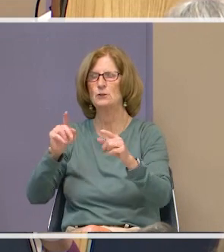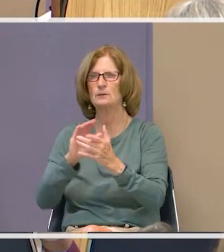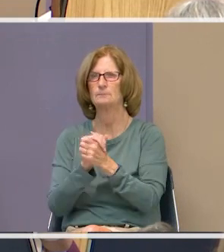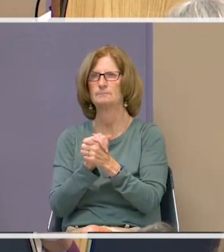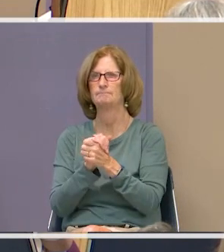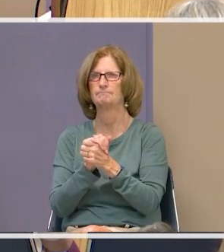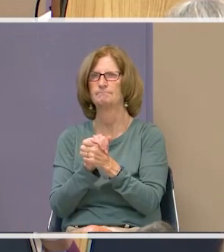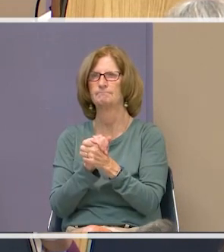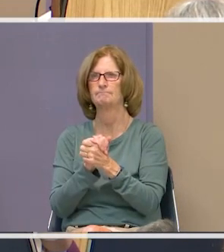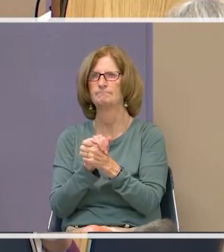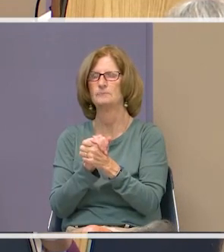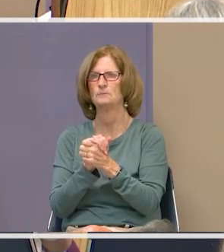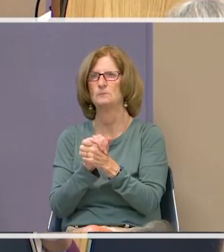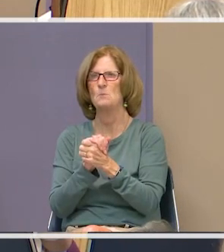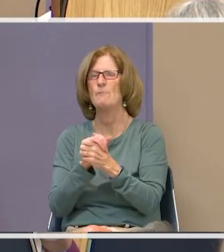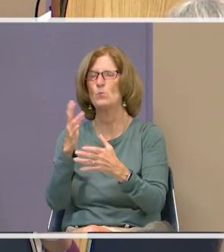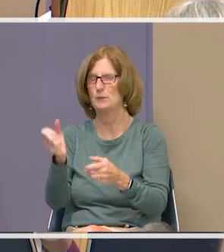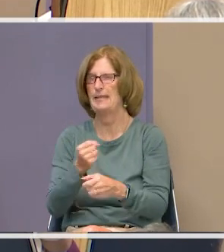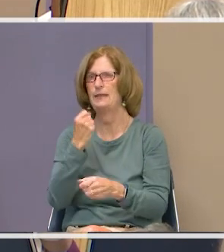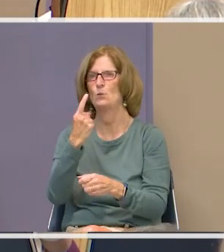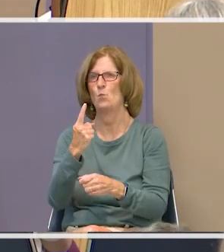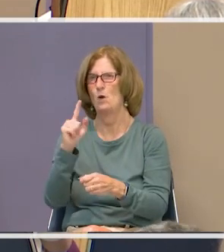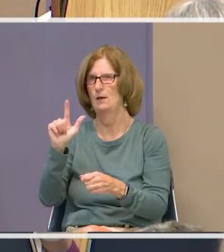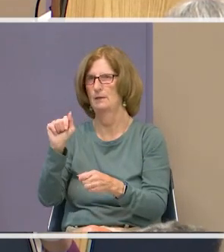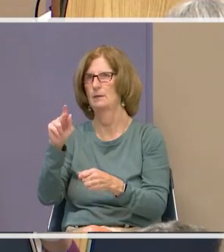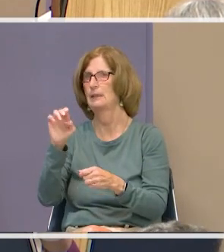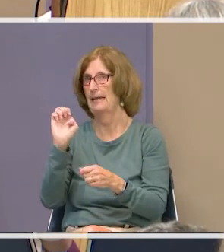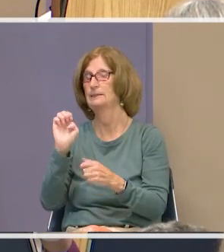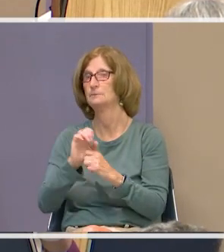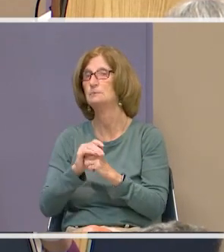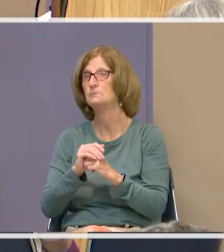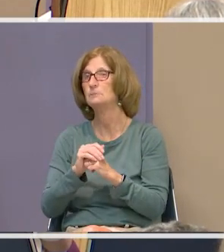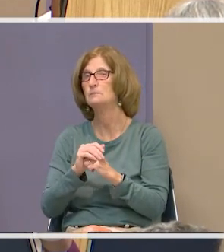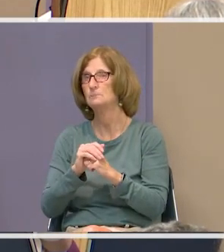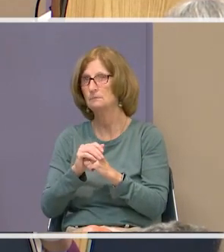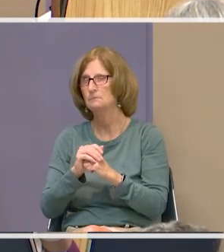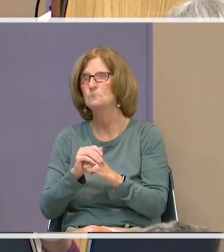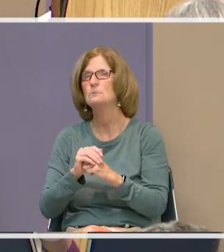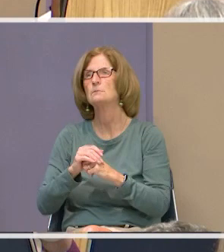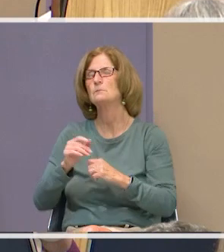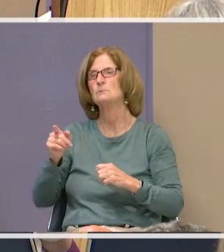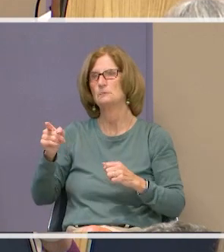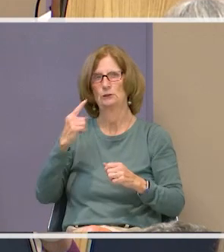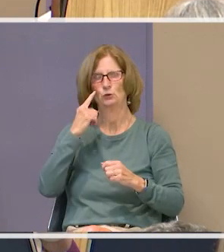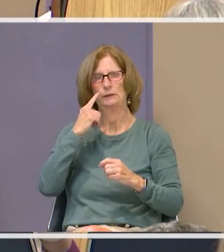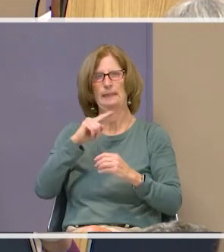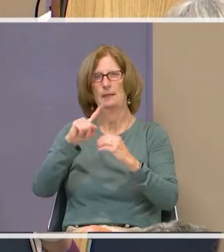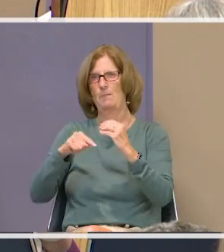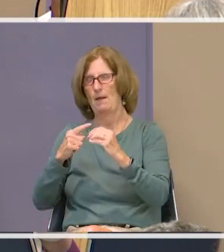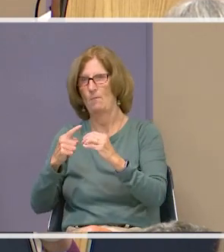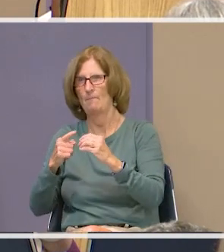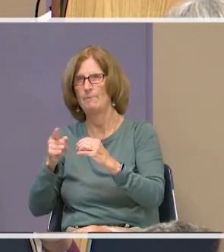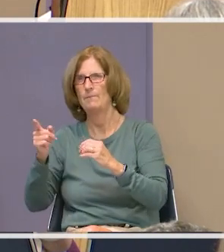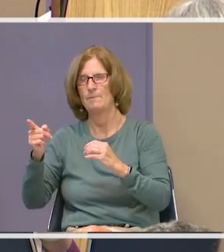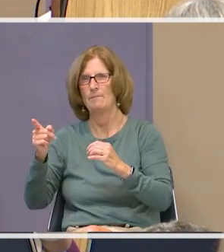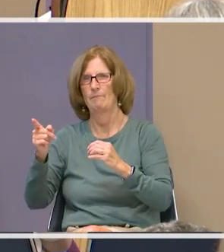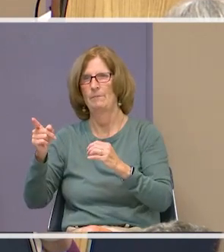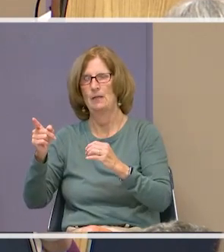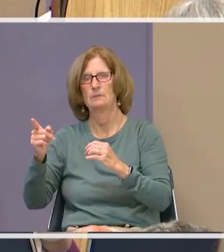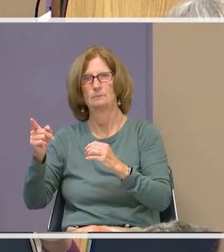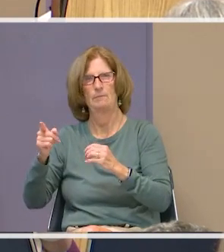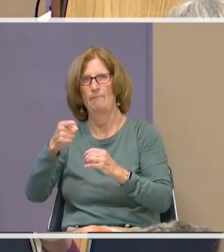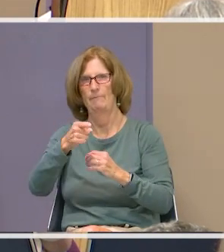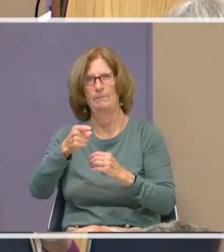We're taking the lane from Forbes as part of this. Right, when you think about road diets, the way I think about it is you have your beginning of your pipe, the end of your